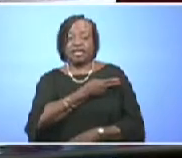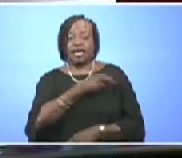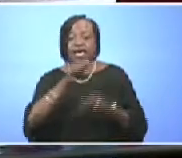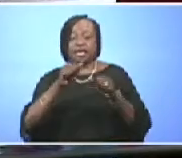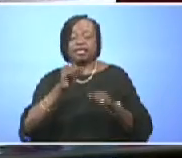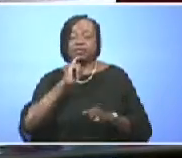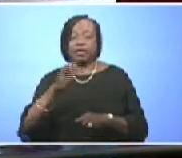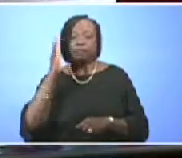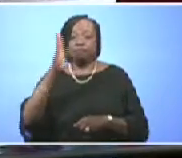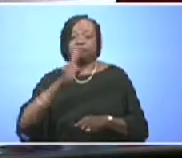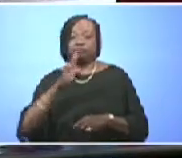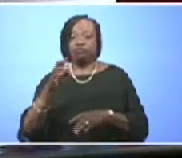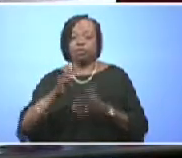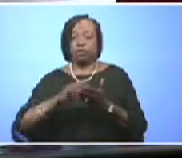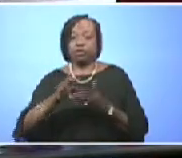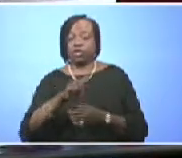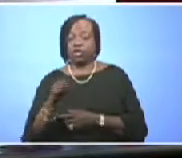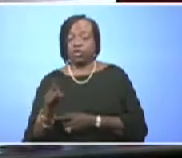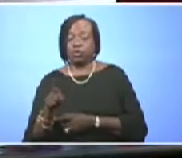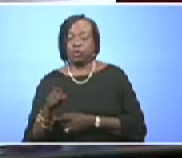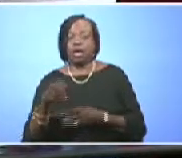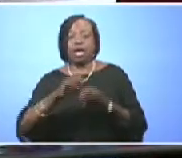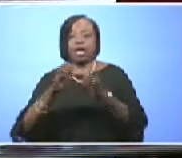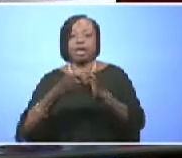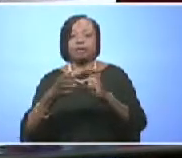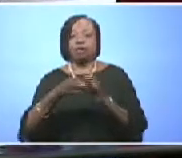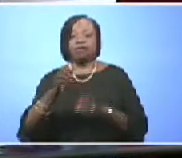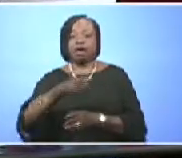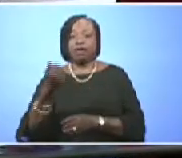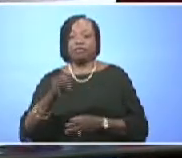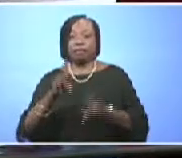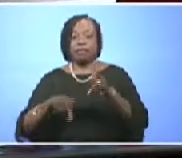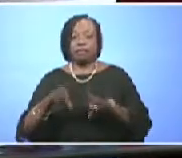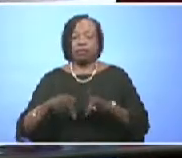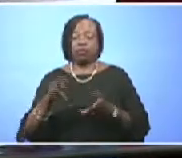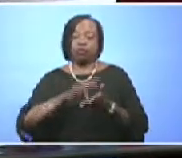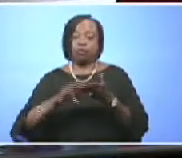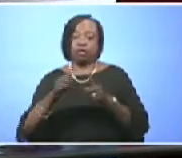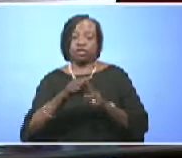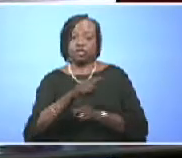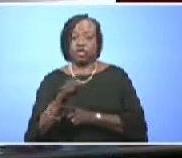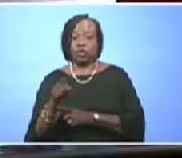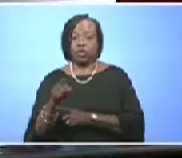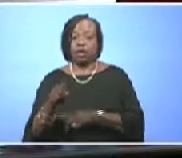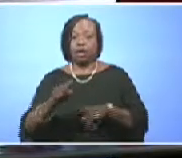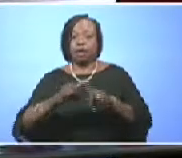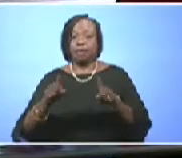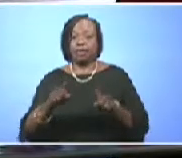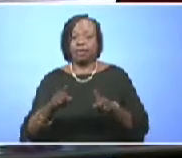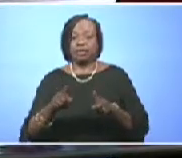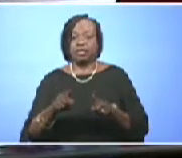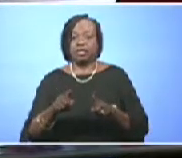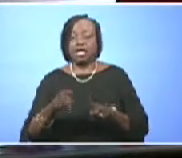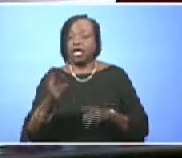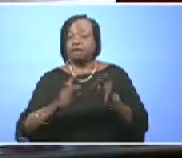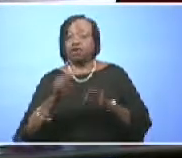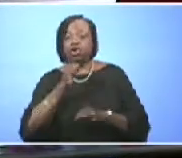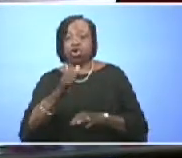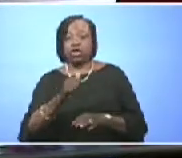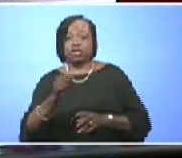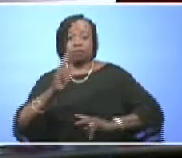He is going to report to you, and a number of other people report to you. If they're not performing in a satisfactory